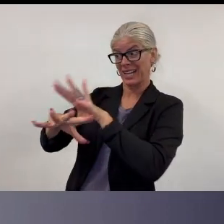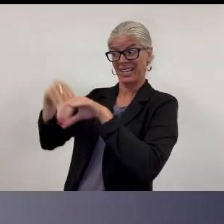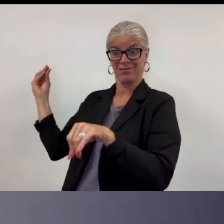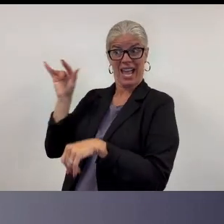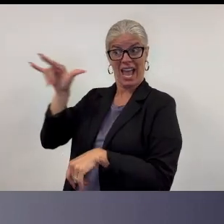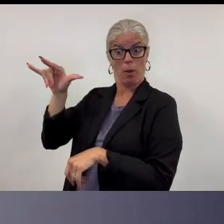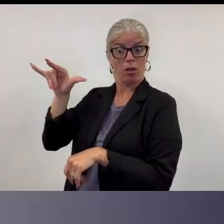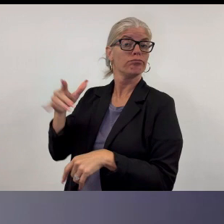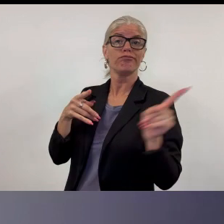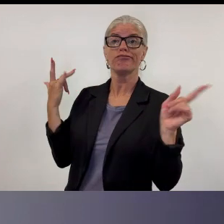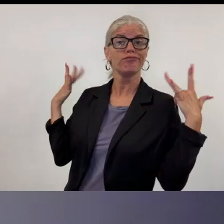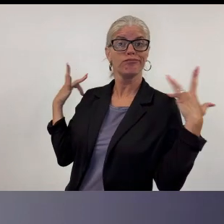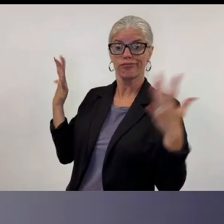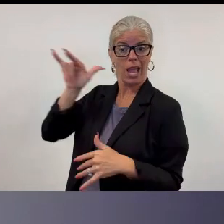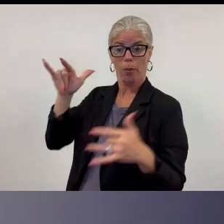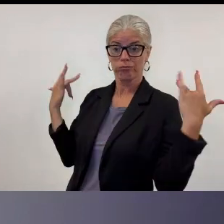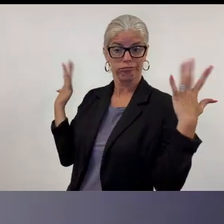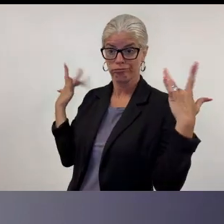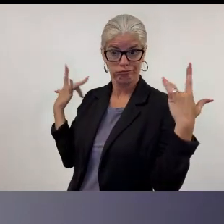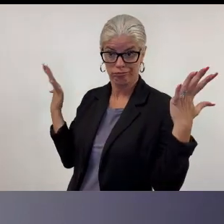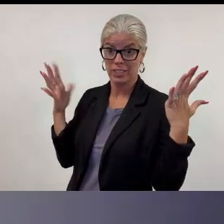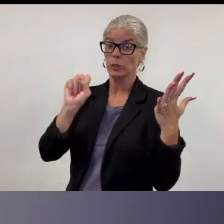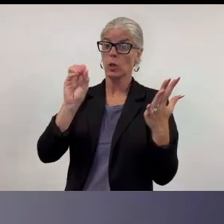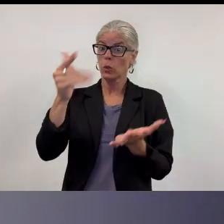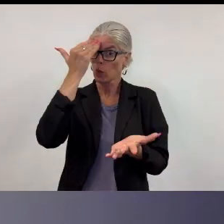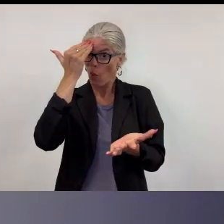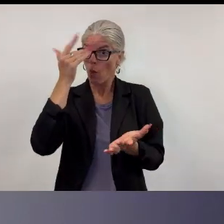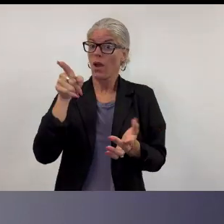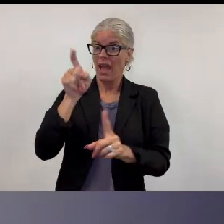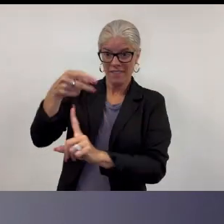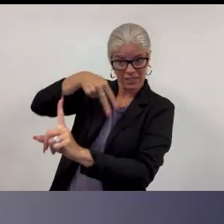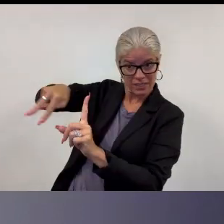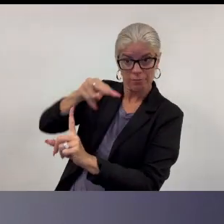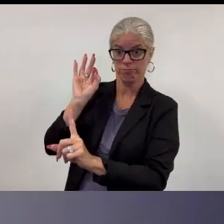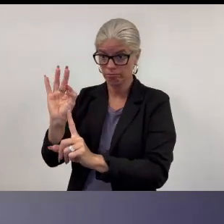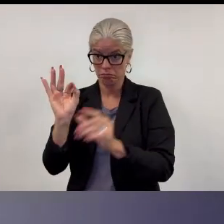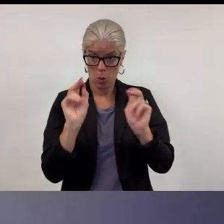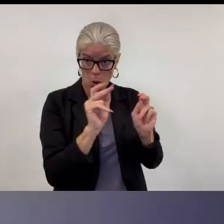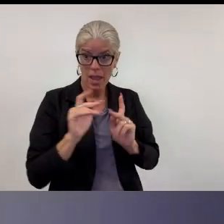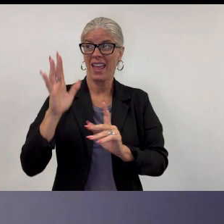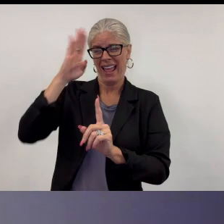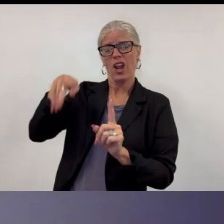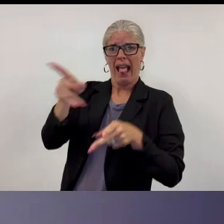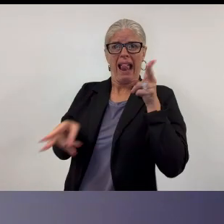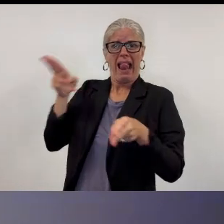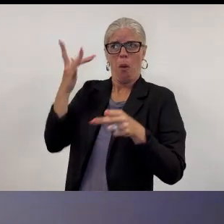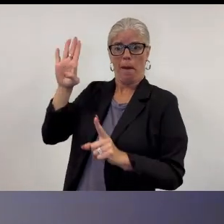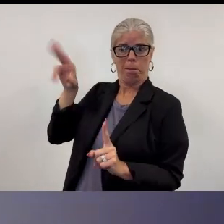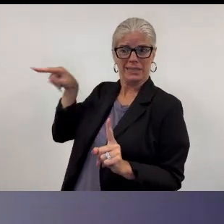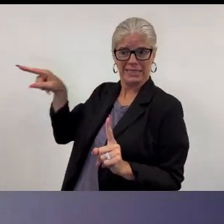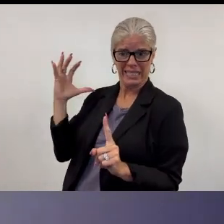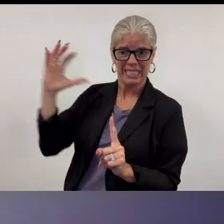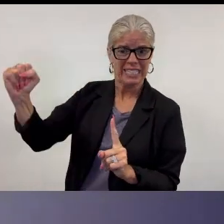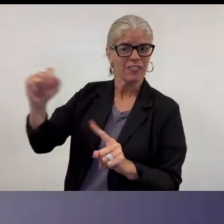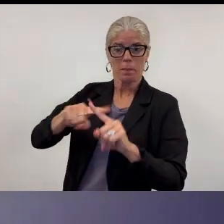damage. So even though, you got a cab, you've got to get off your rear, you've got all these things, your bus is leaving